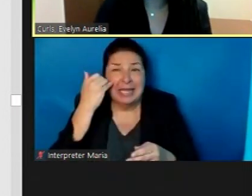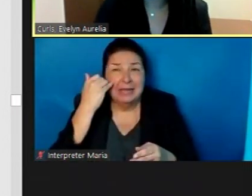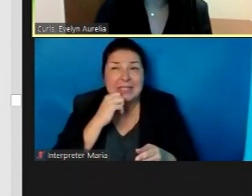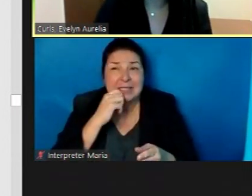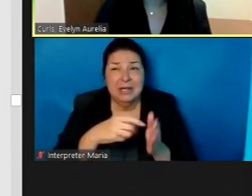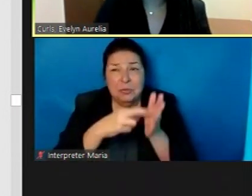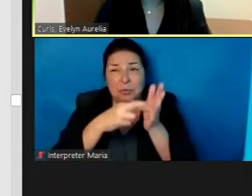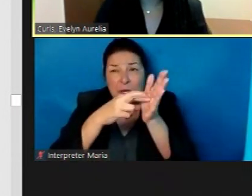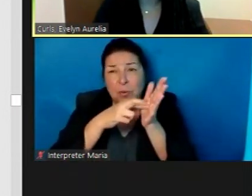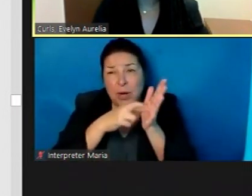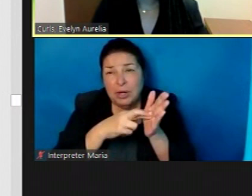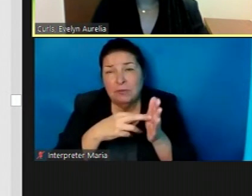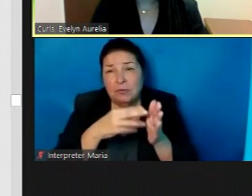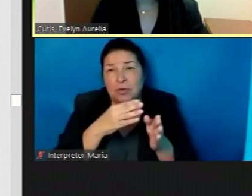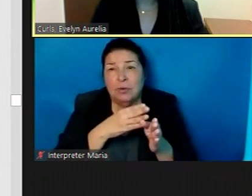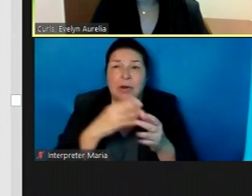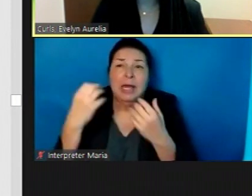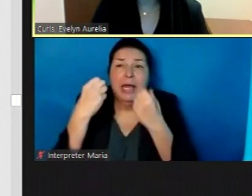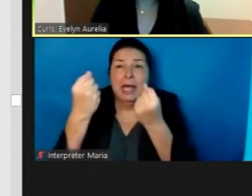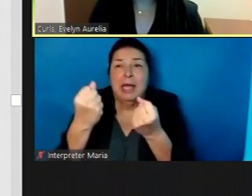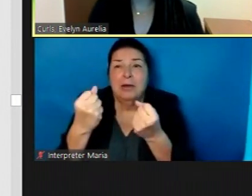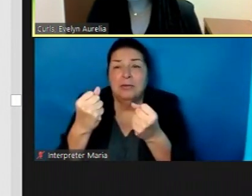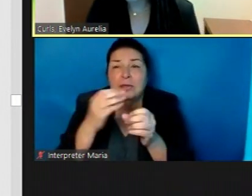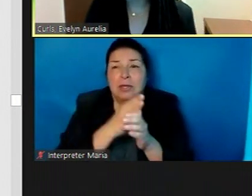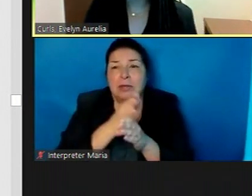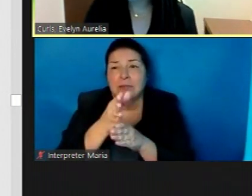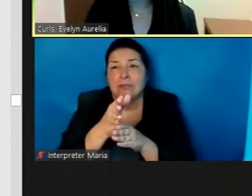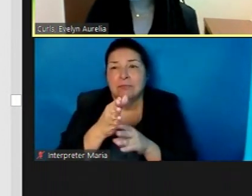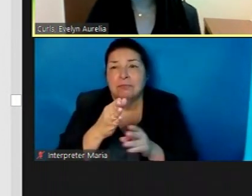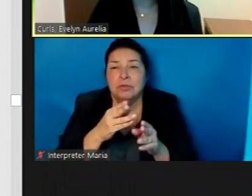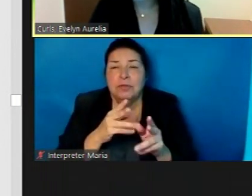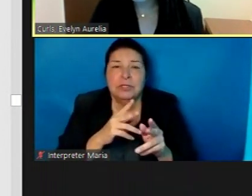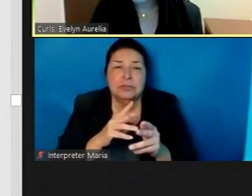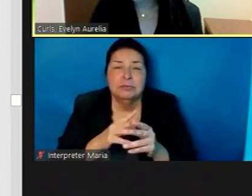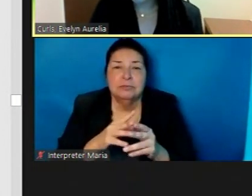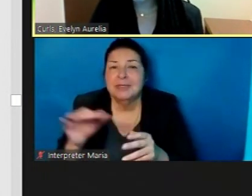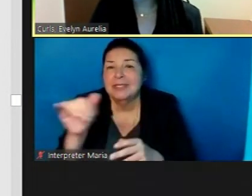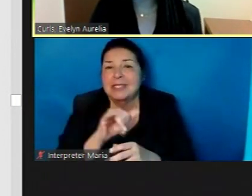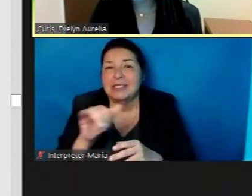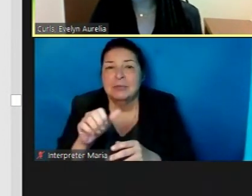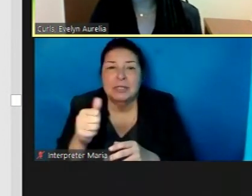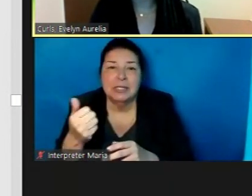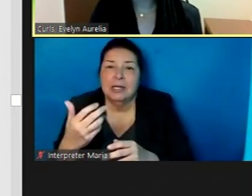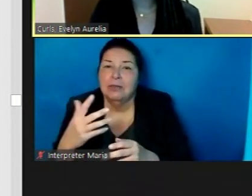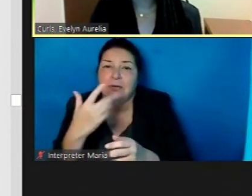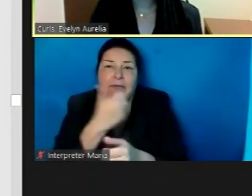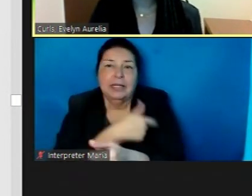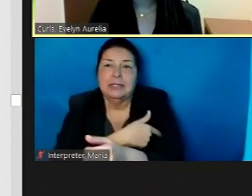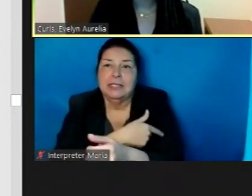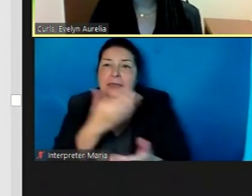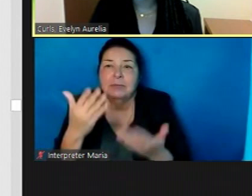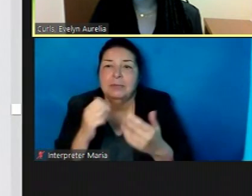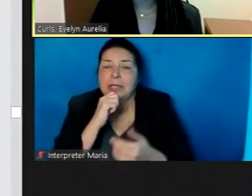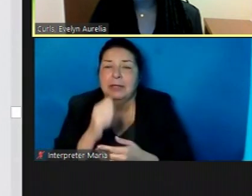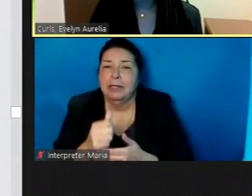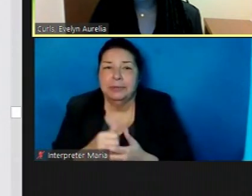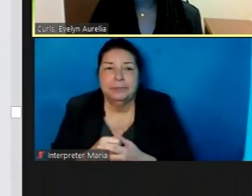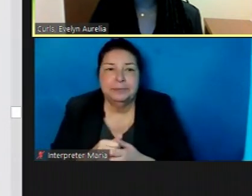will be a requirement for anyone else. Just like getting the flu shot is not mandatory, COVID-19 vaccine is not mandatory.